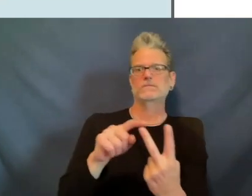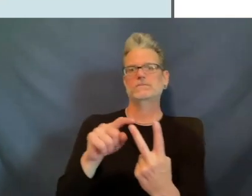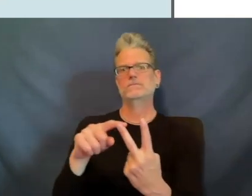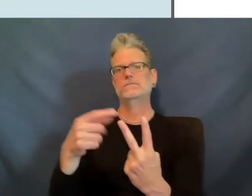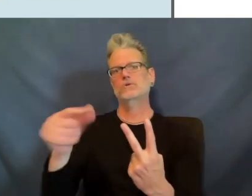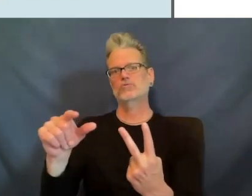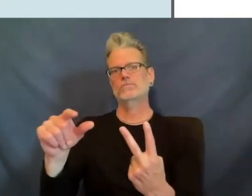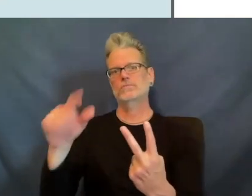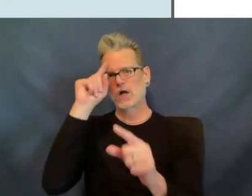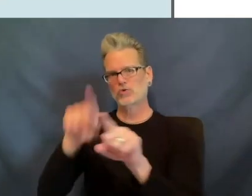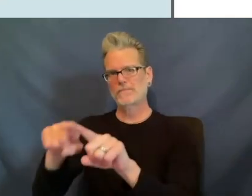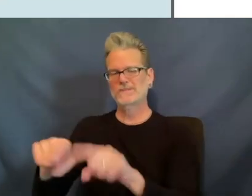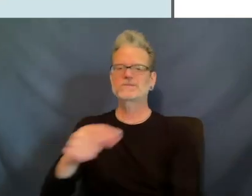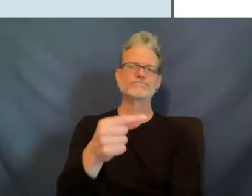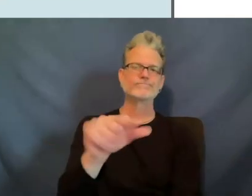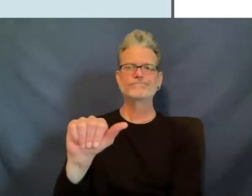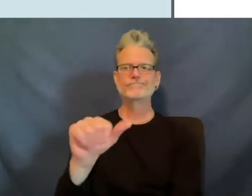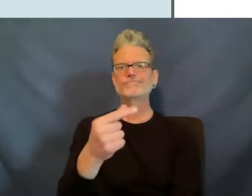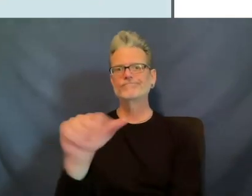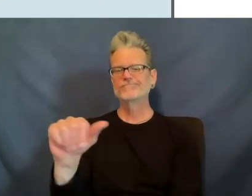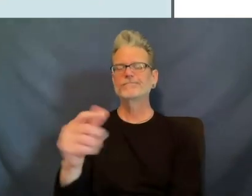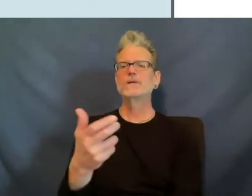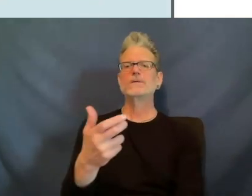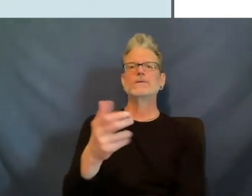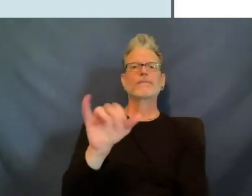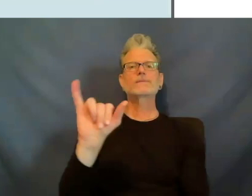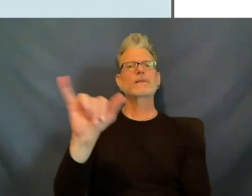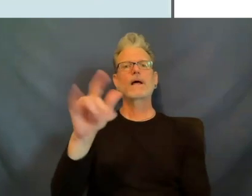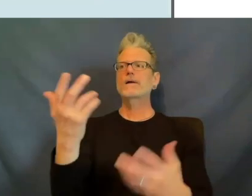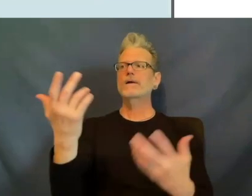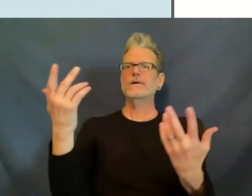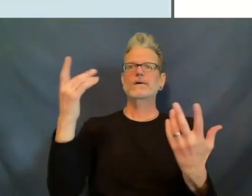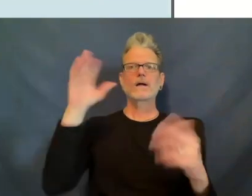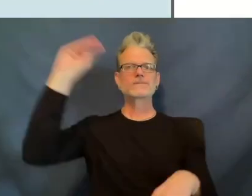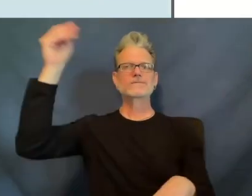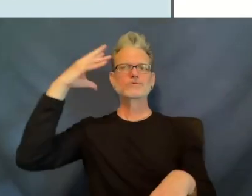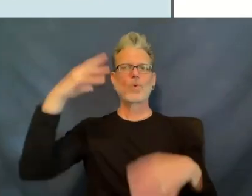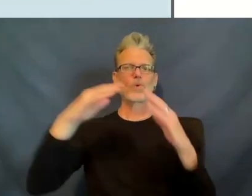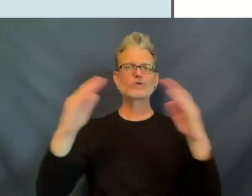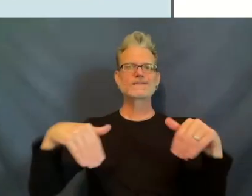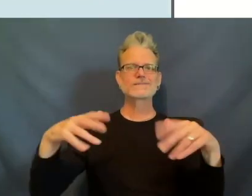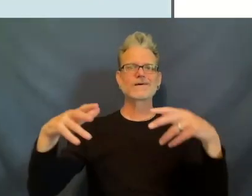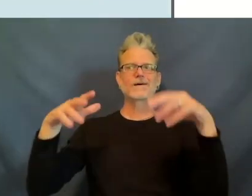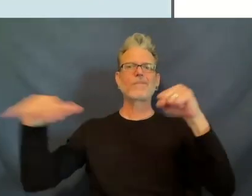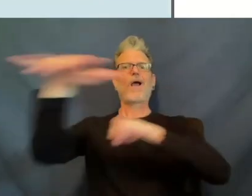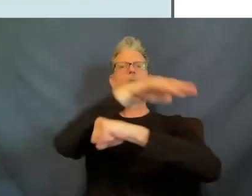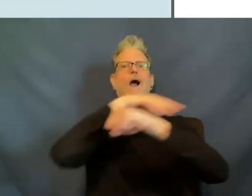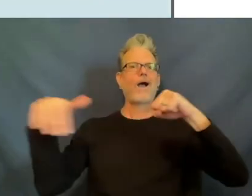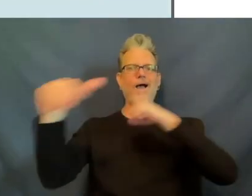So you can think of grants and cooperative agreements as being solar systems in the federal financial assistance galaxy.